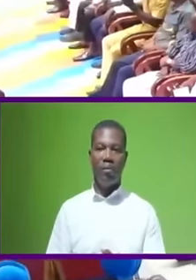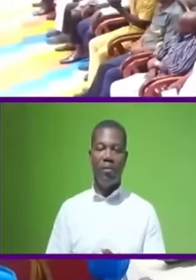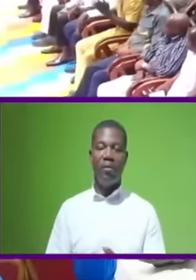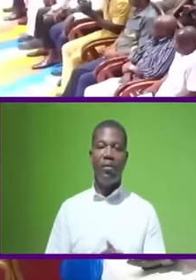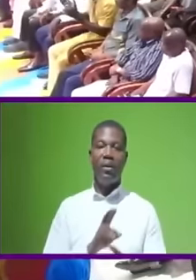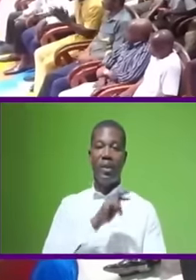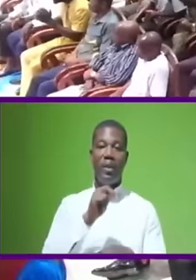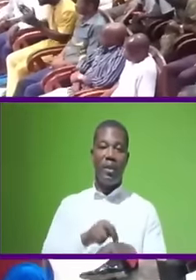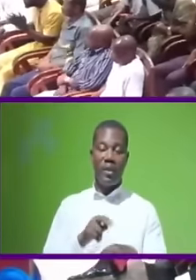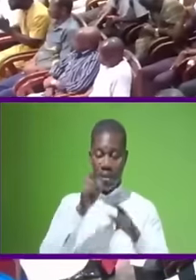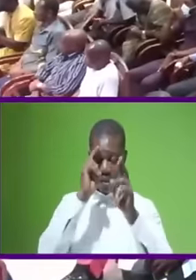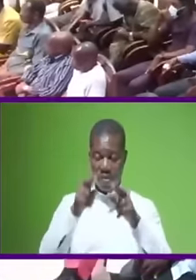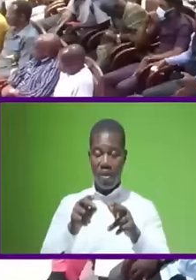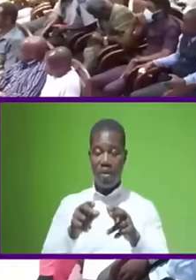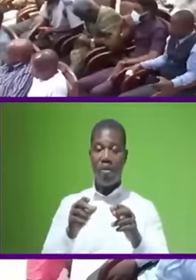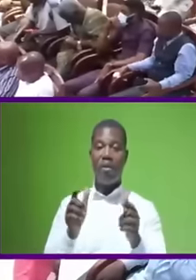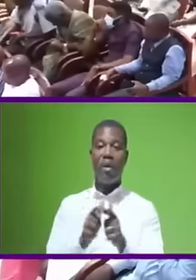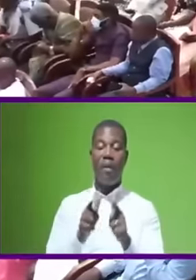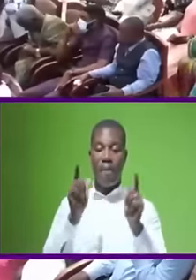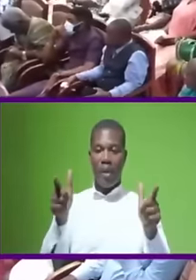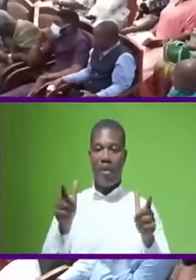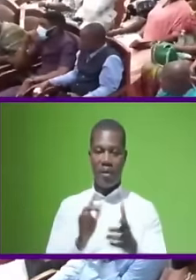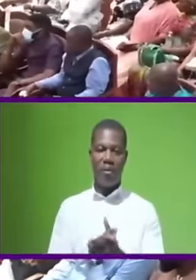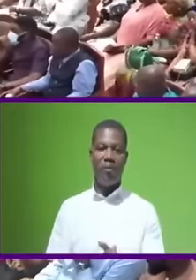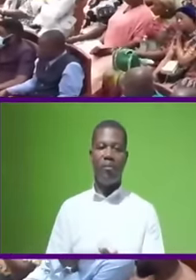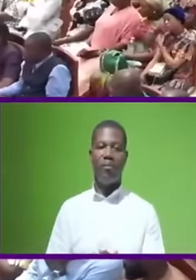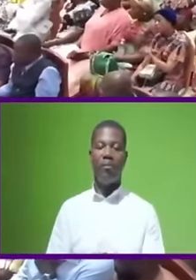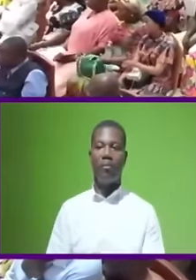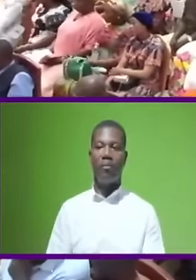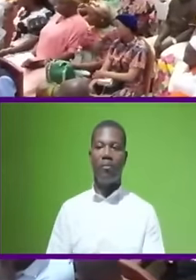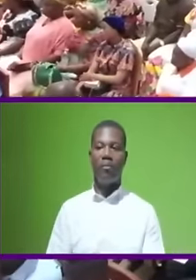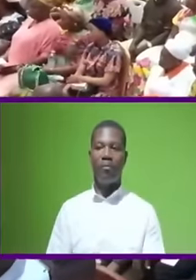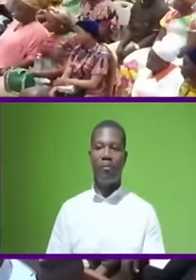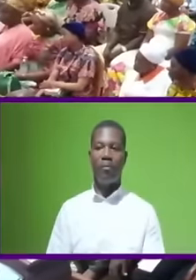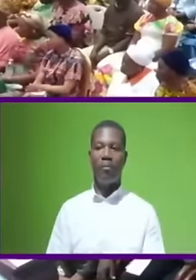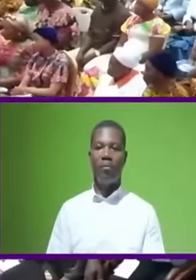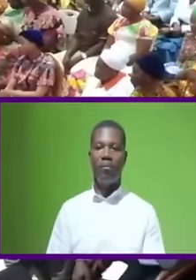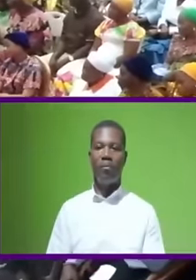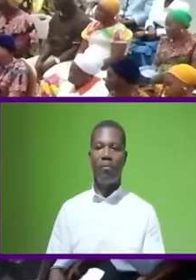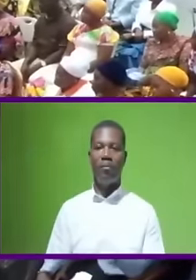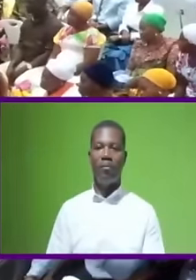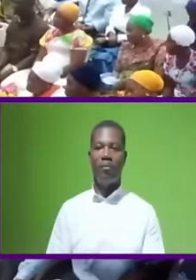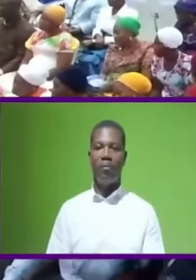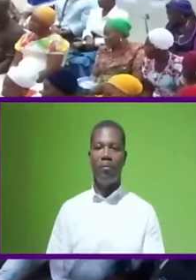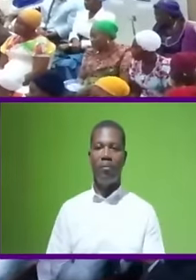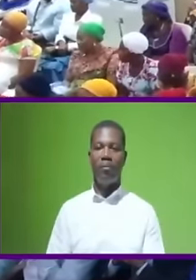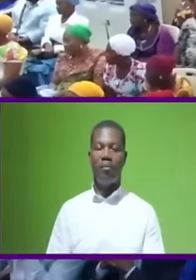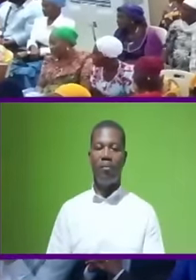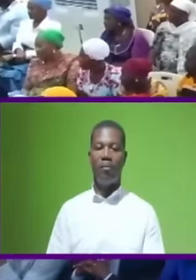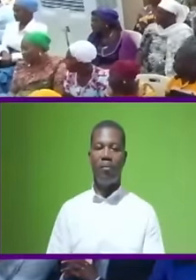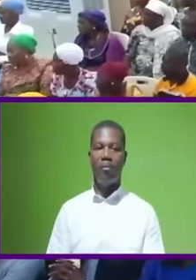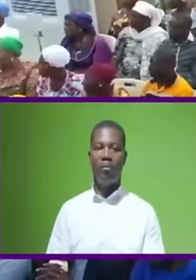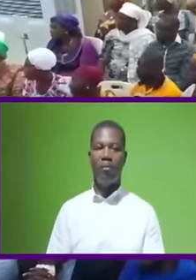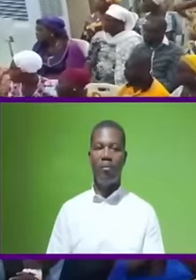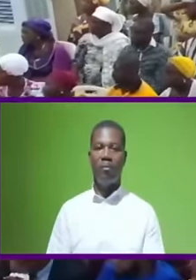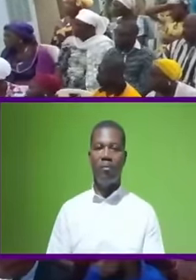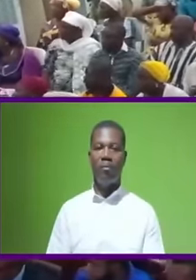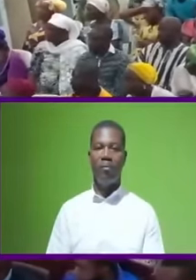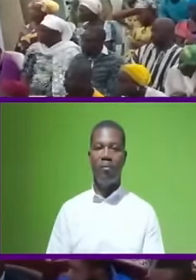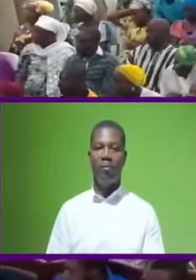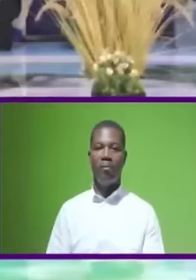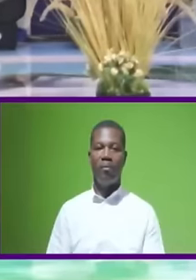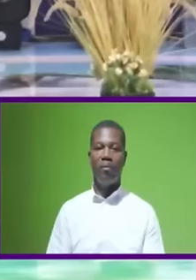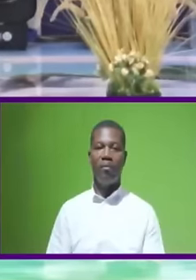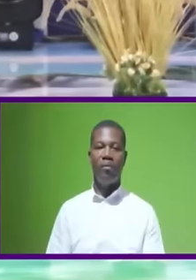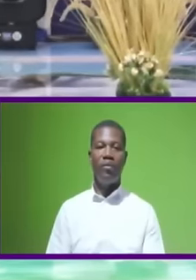see. Now the people saw them. Great or magnify them. Or my baby can say, I not just said, Nananum do one when you